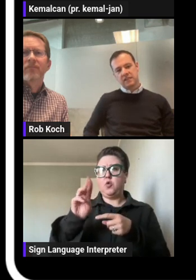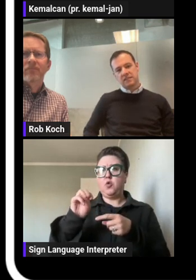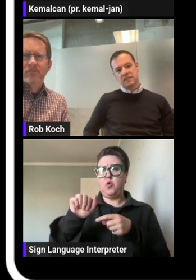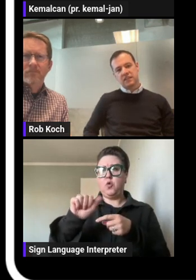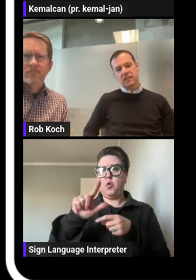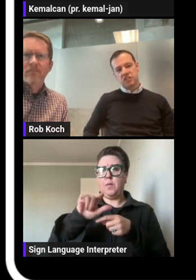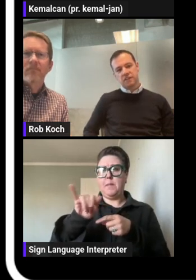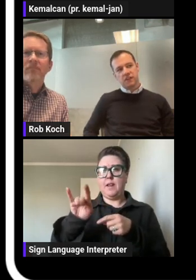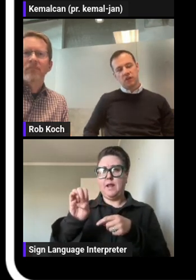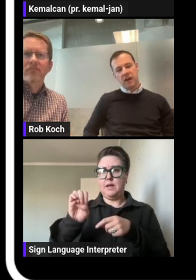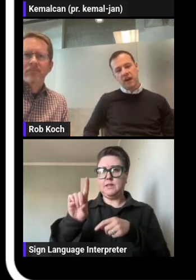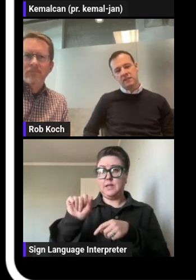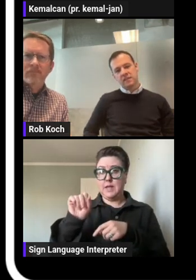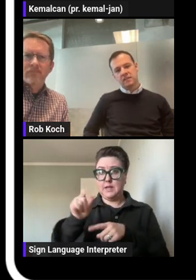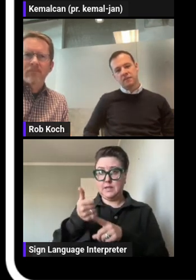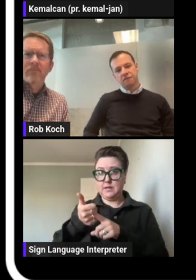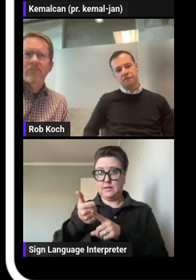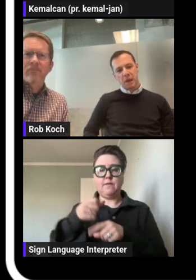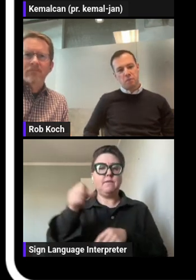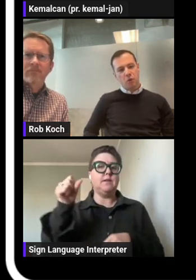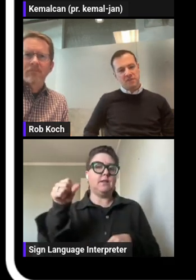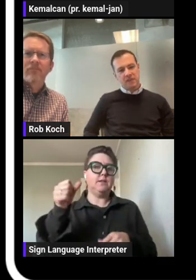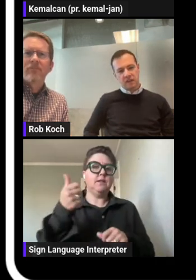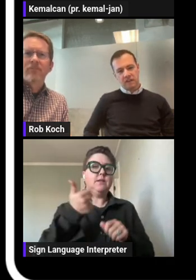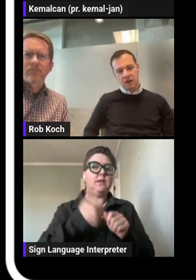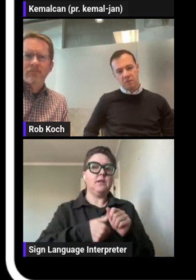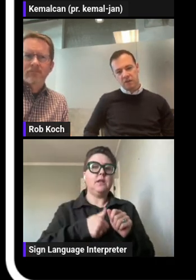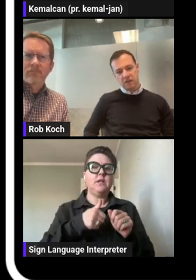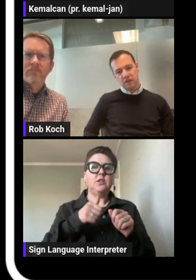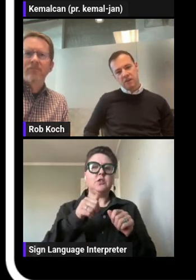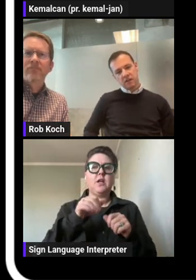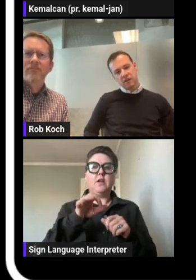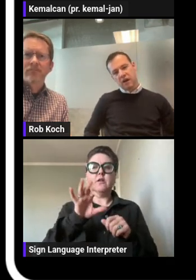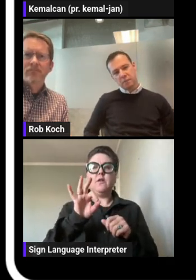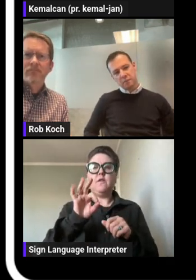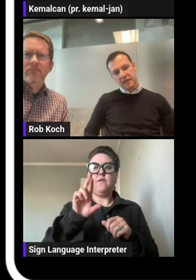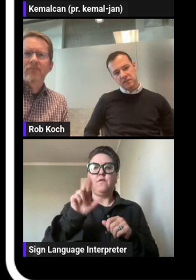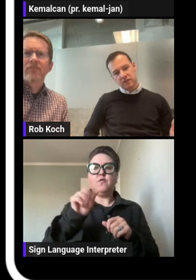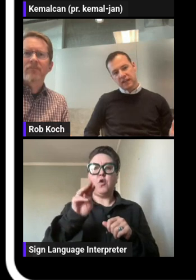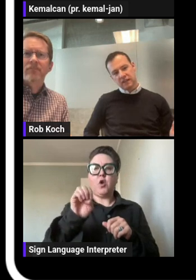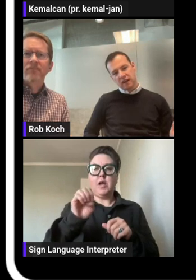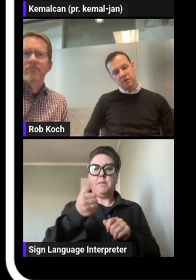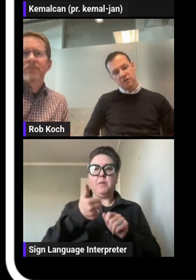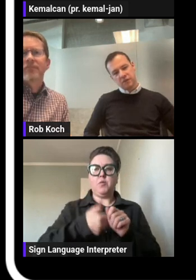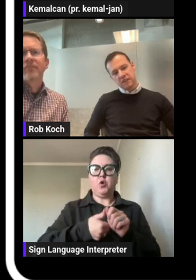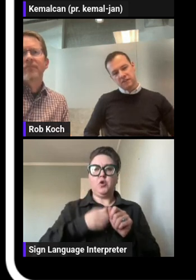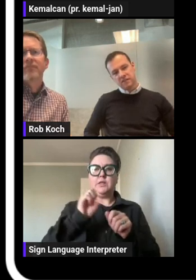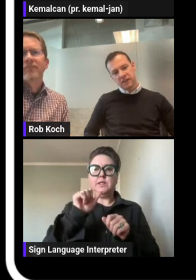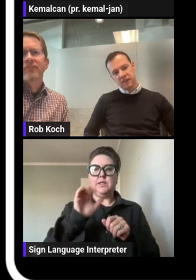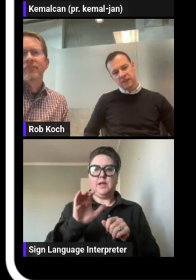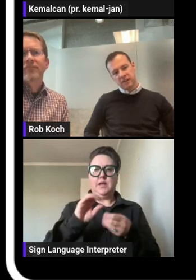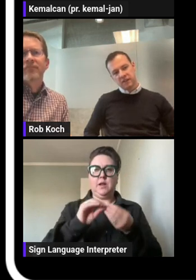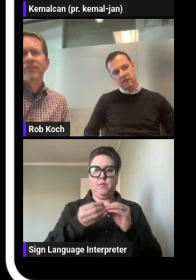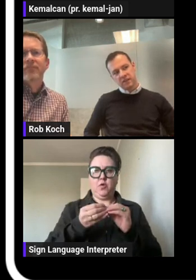Yes. Each video has frame per second number. Based on that number,